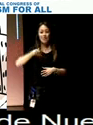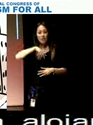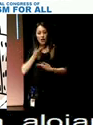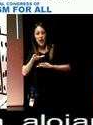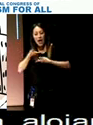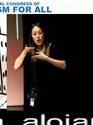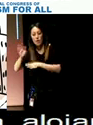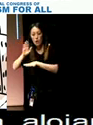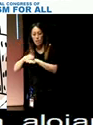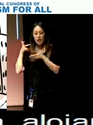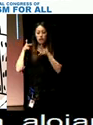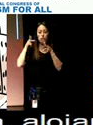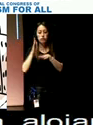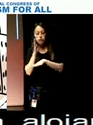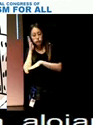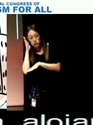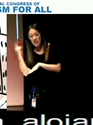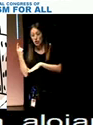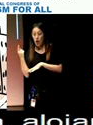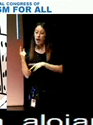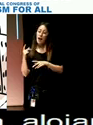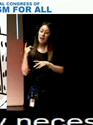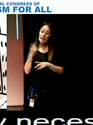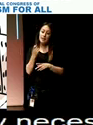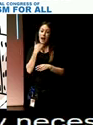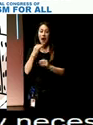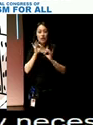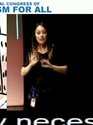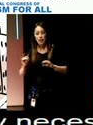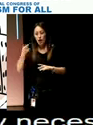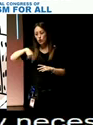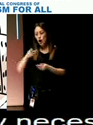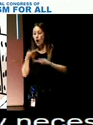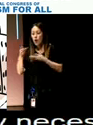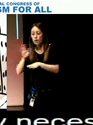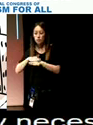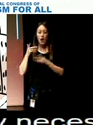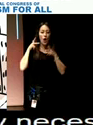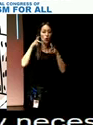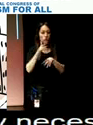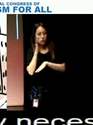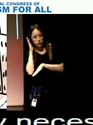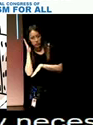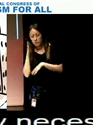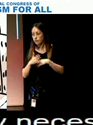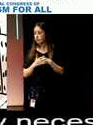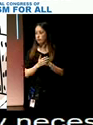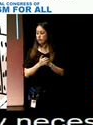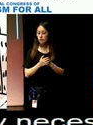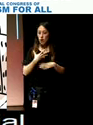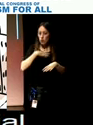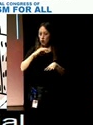treatments, and they can do their daily life by themselves. So we